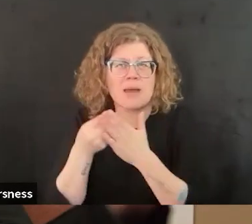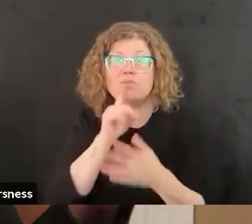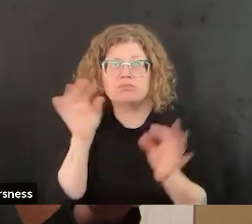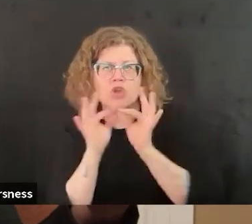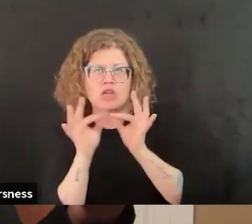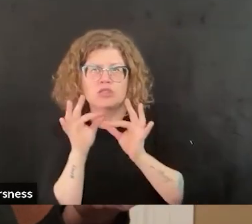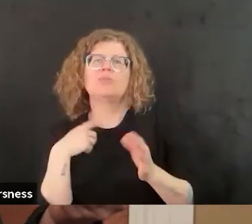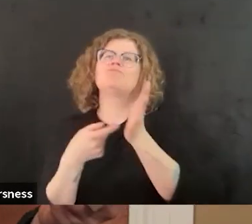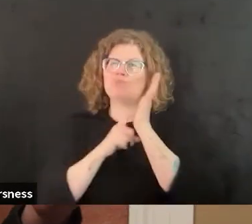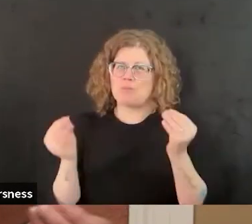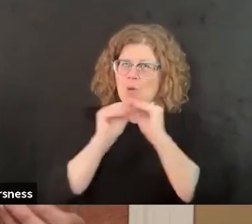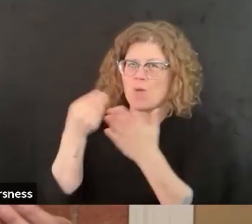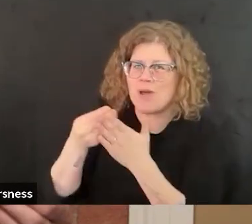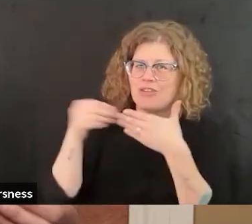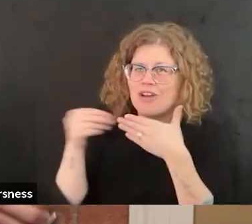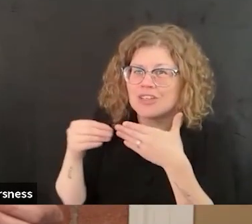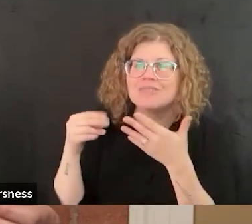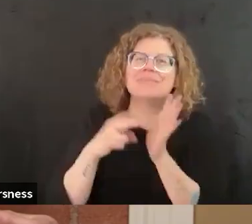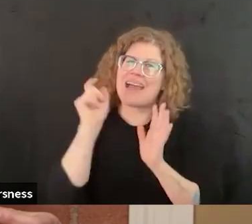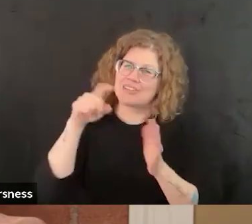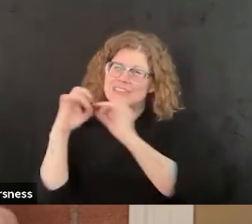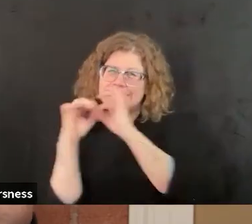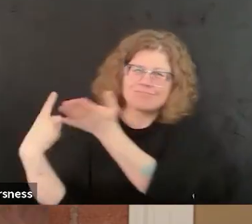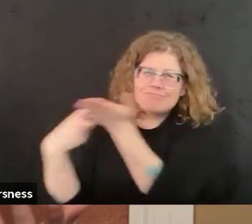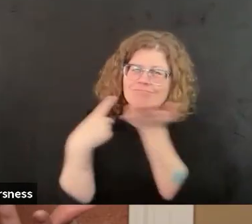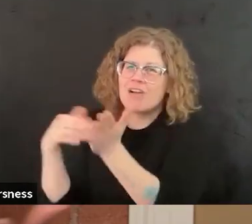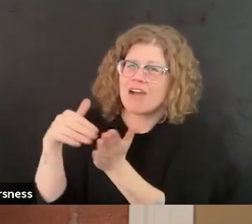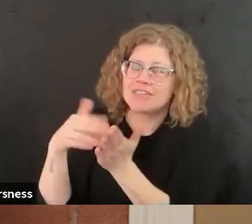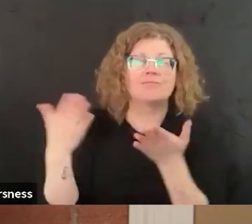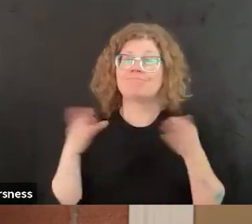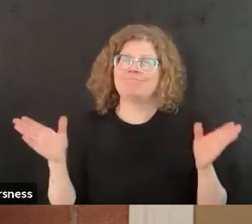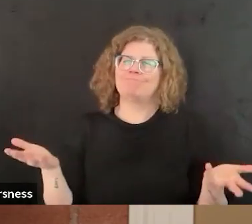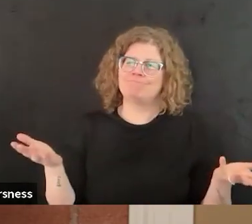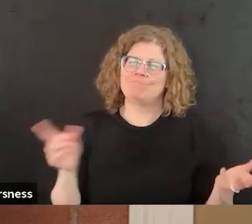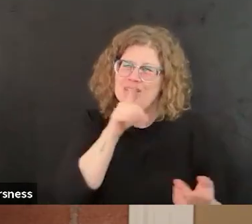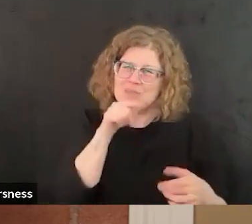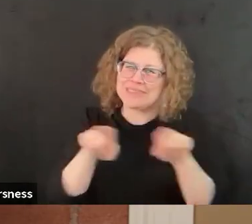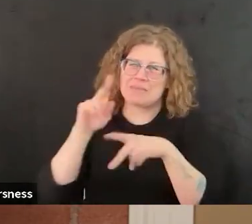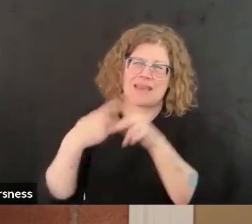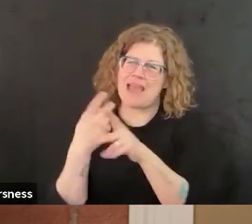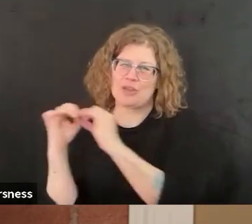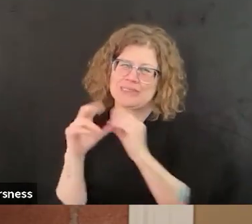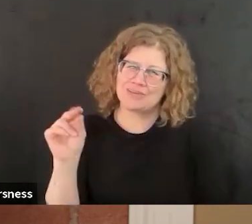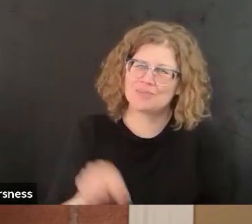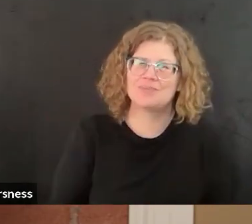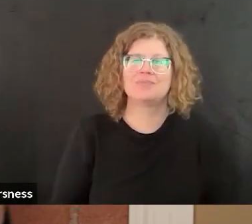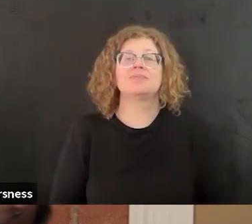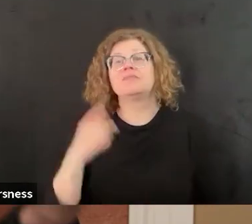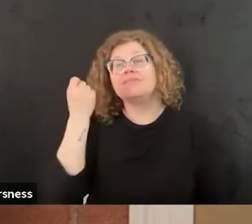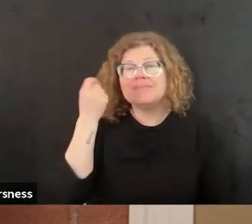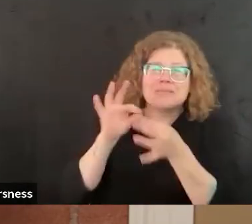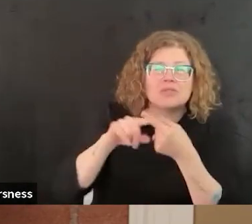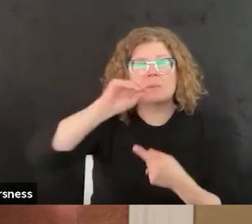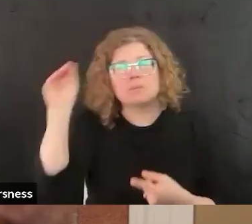little bit more money to do that. In public art, that doesn't happen, often because we're dealing with percent for art programs that are government-based, or